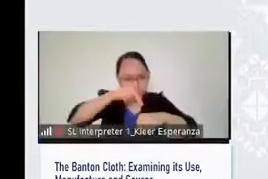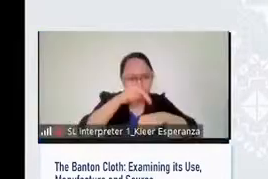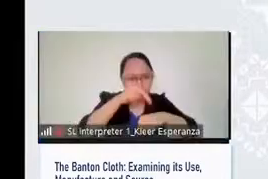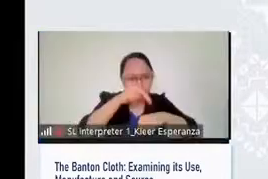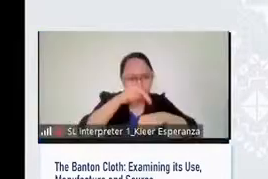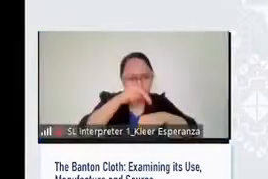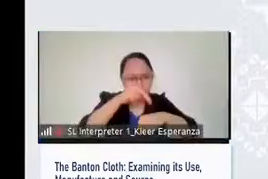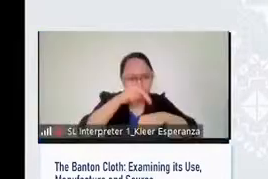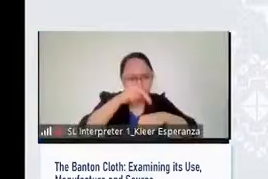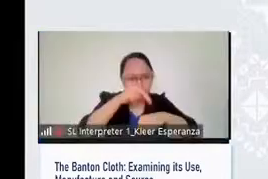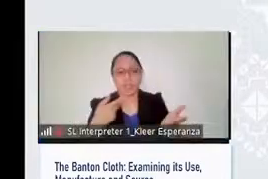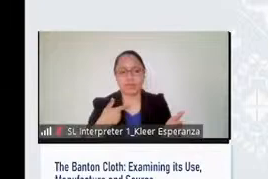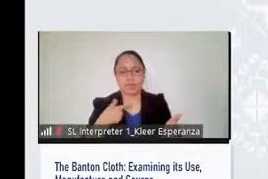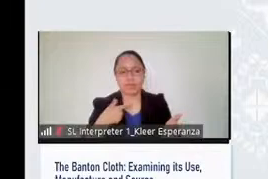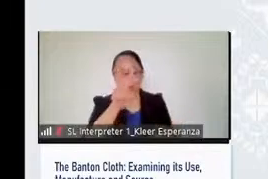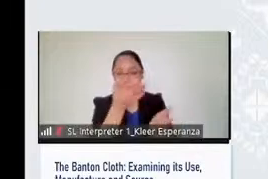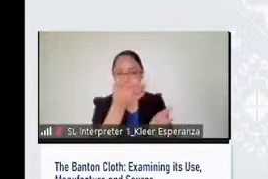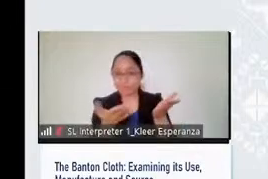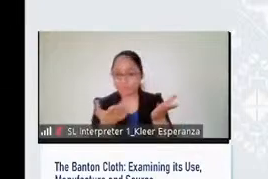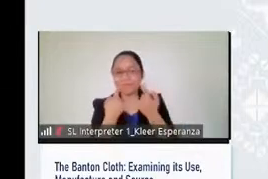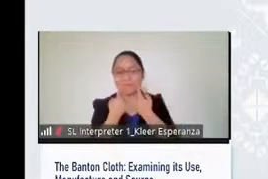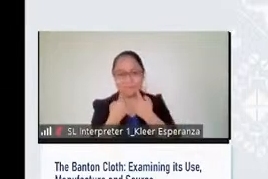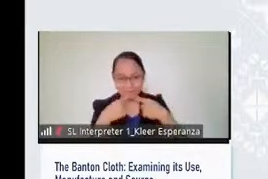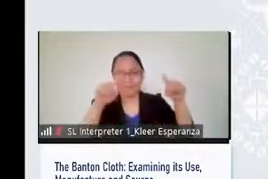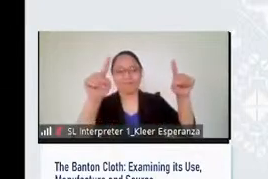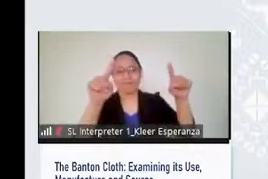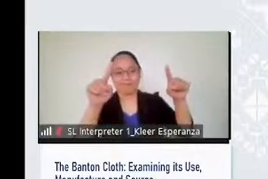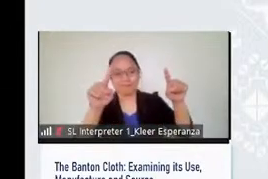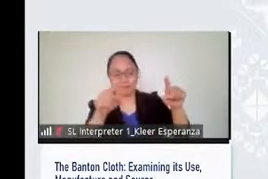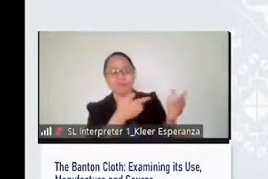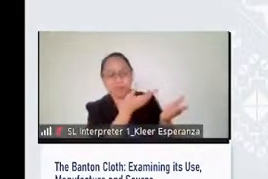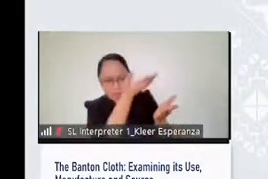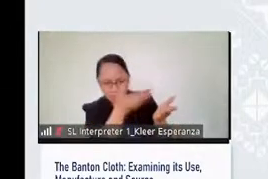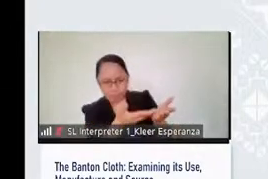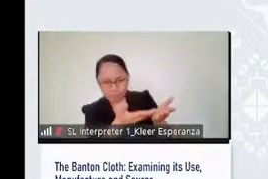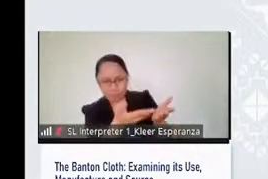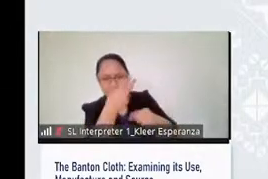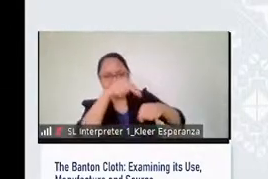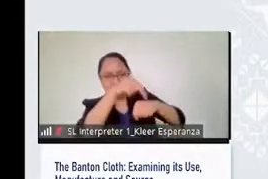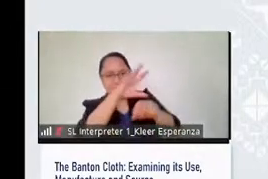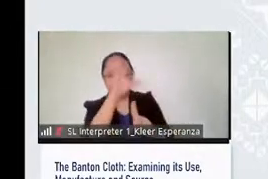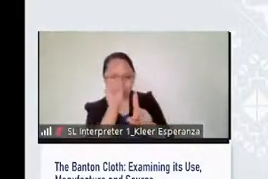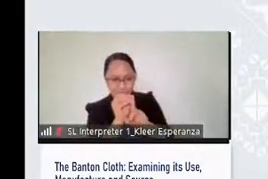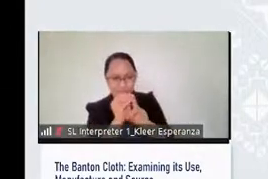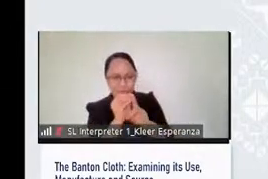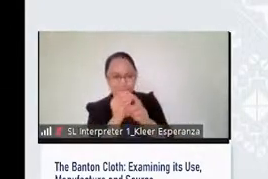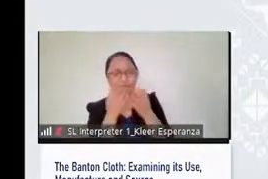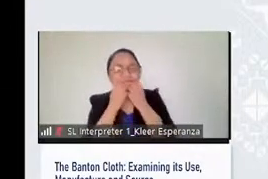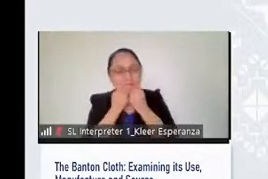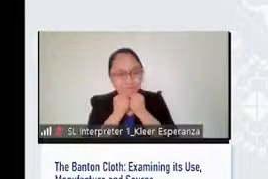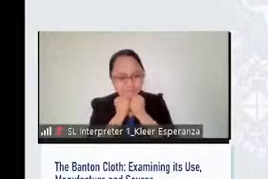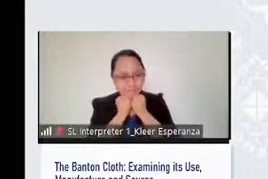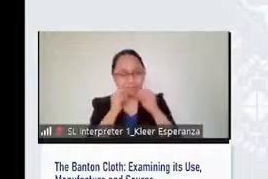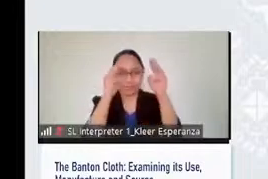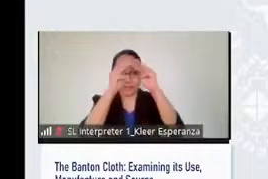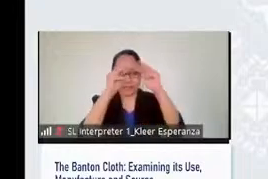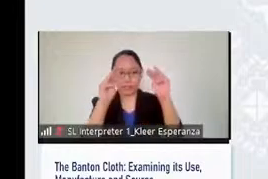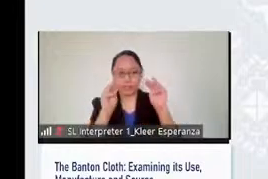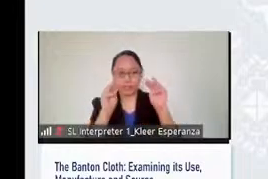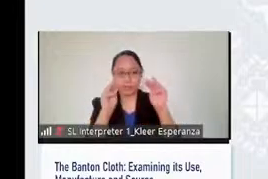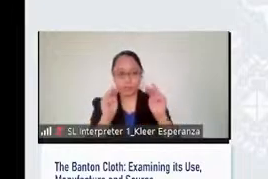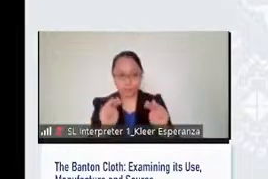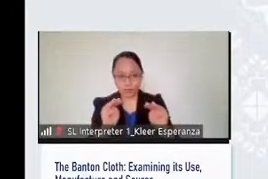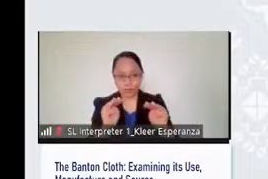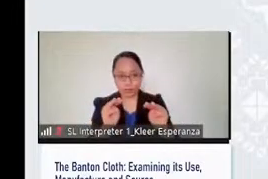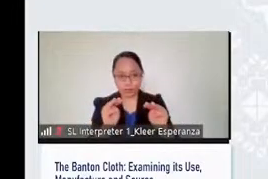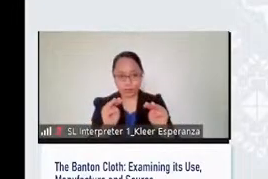were declared National Cultural Treasure through Museum Declaration No. 3-2010. The Banton cloth